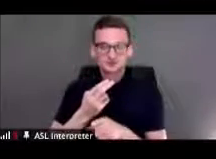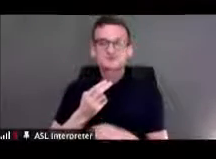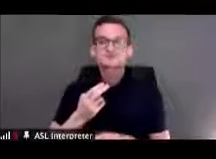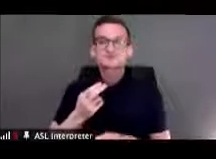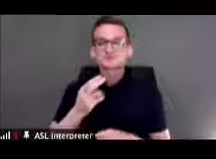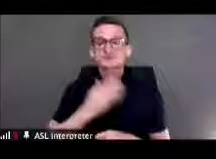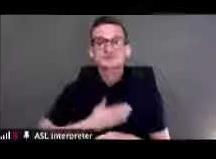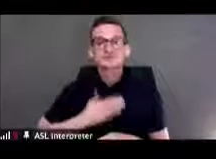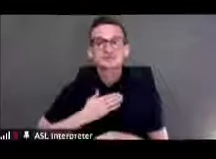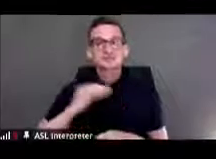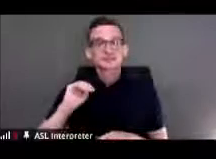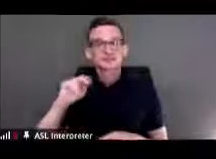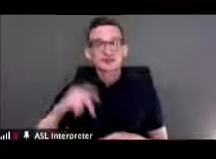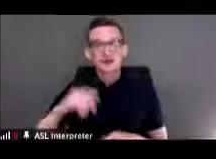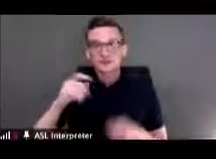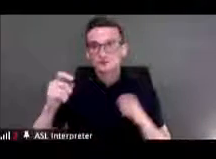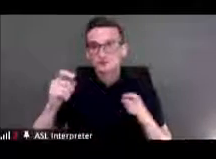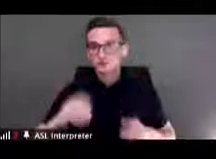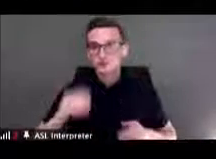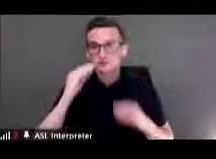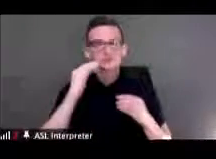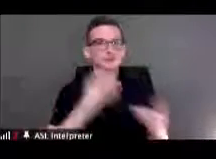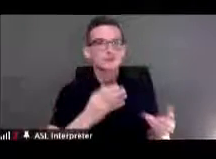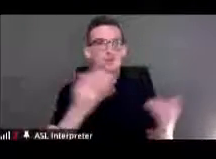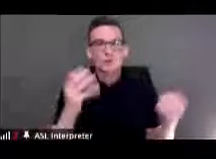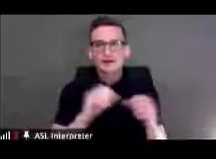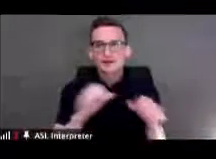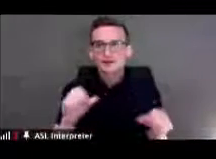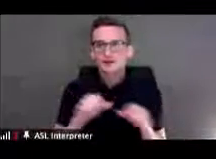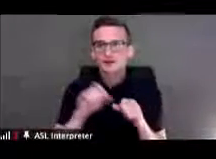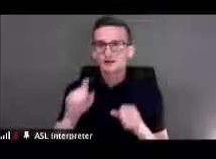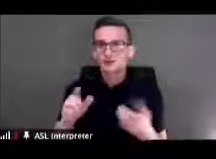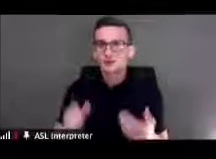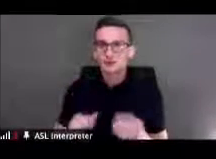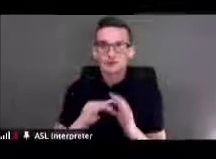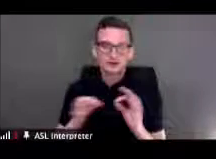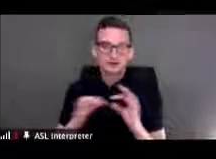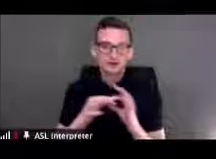mapper know what area you would like to discuss, the floor is yours.